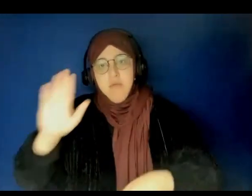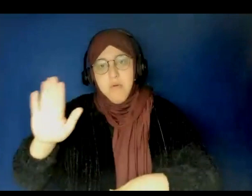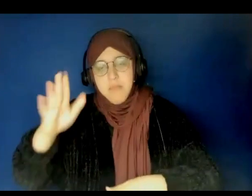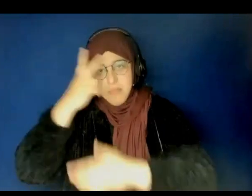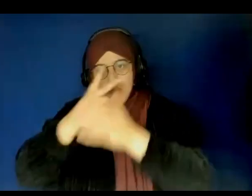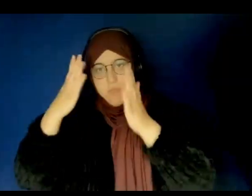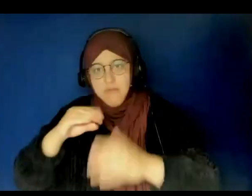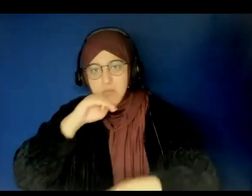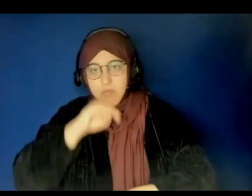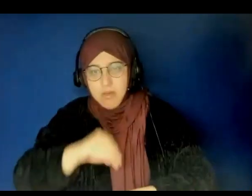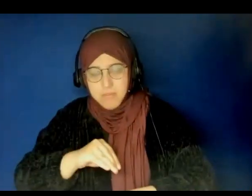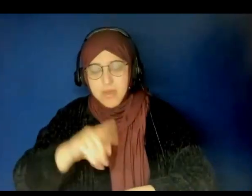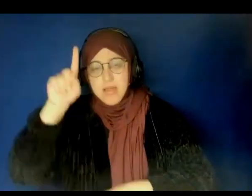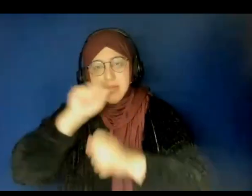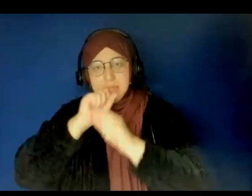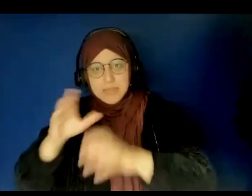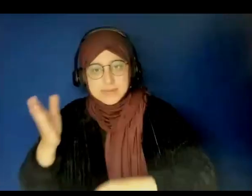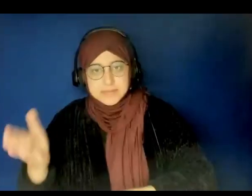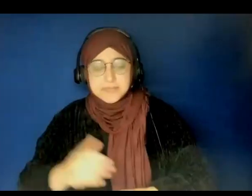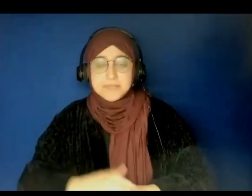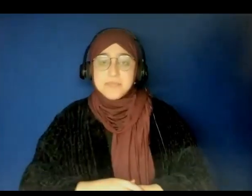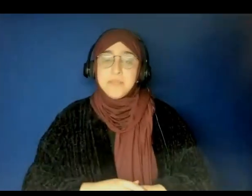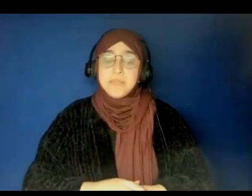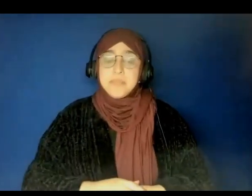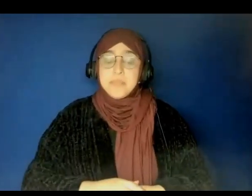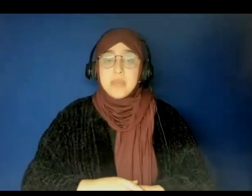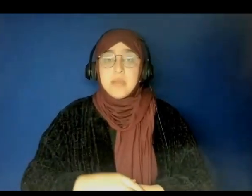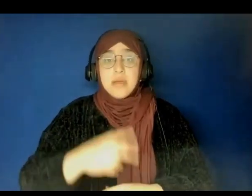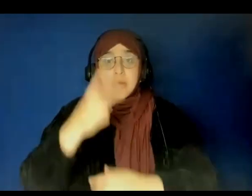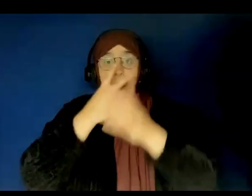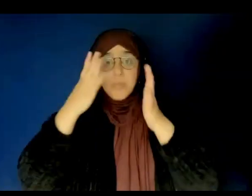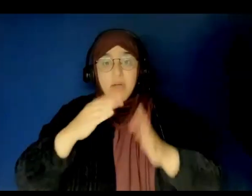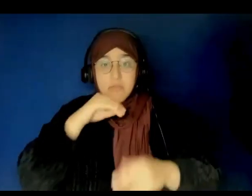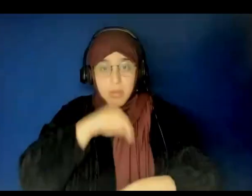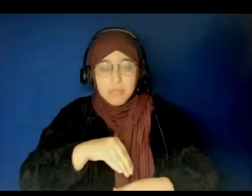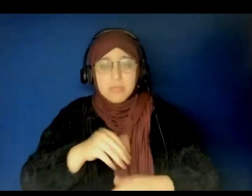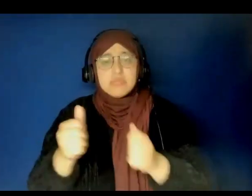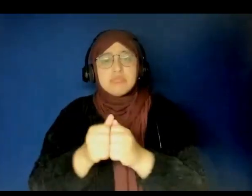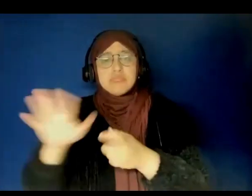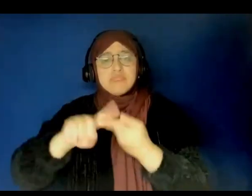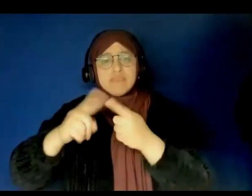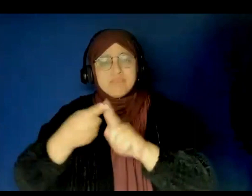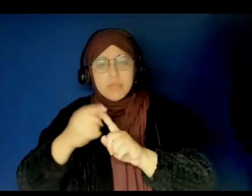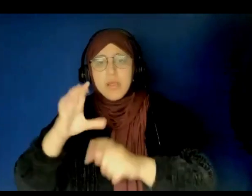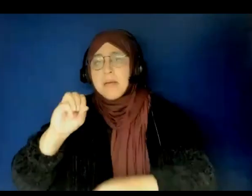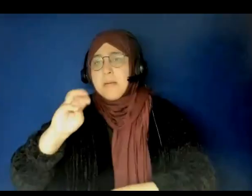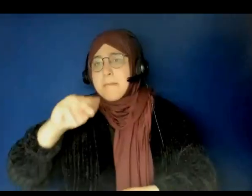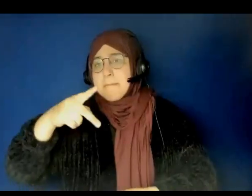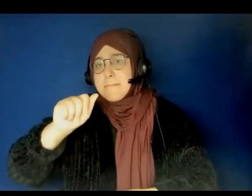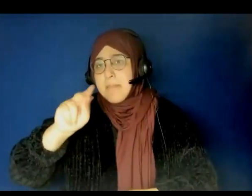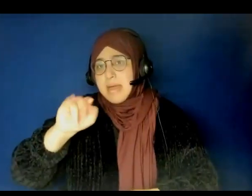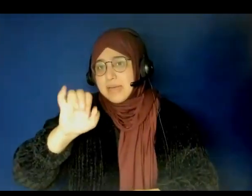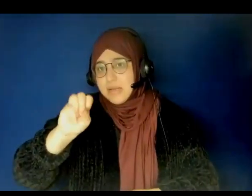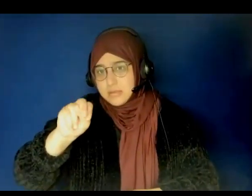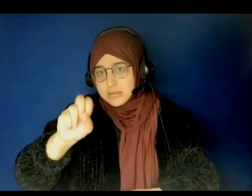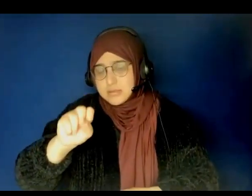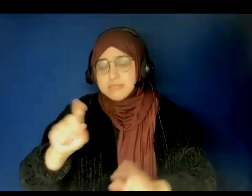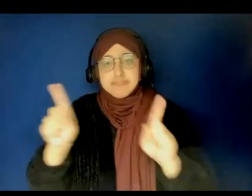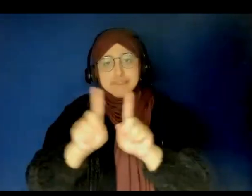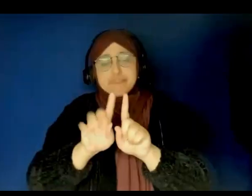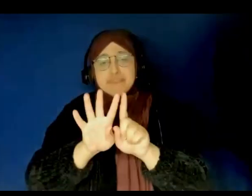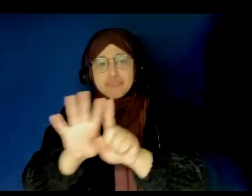He was once with his companions, and he took a stick and he drew on the ground a single line.